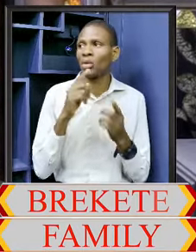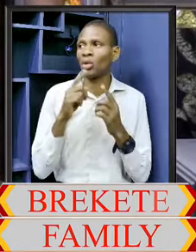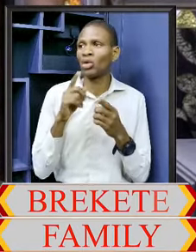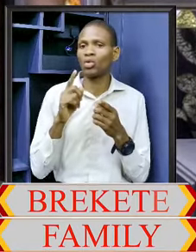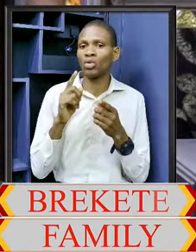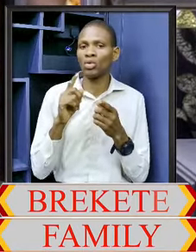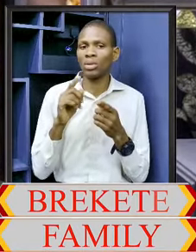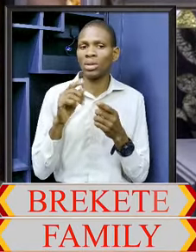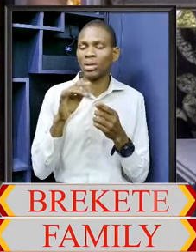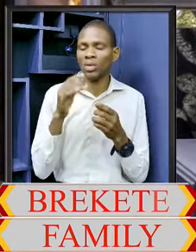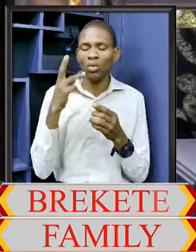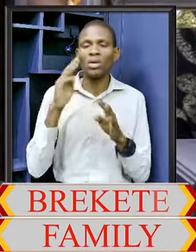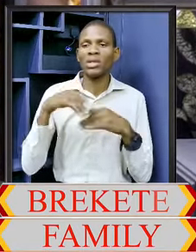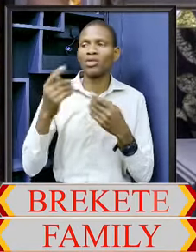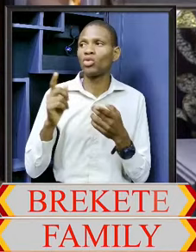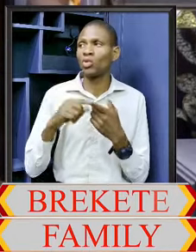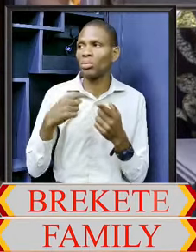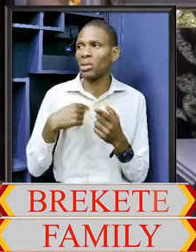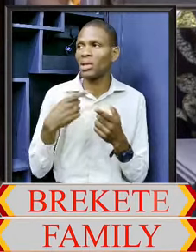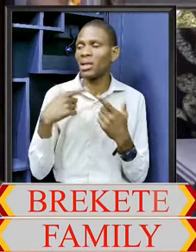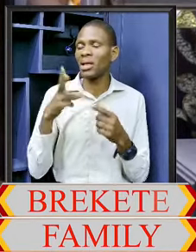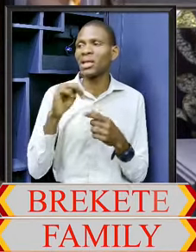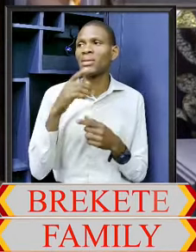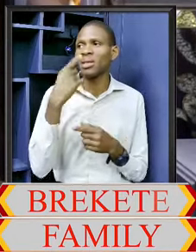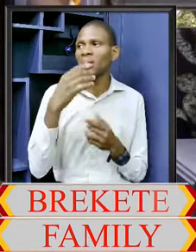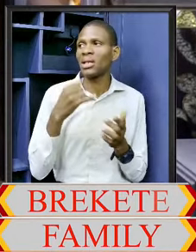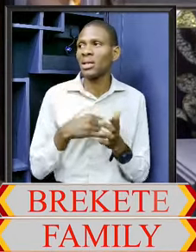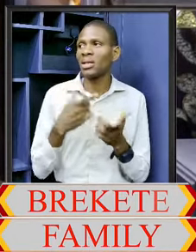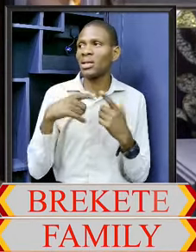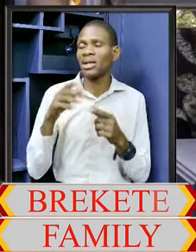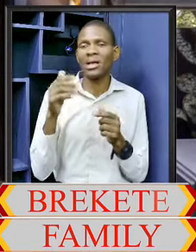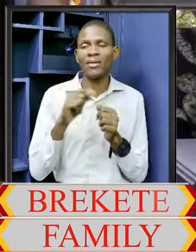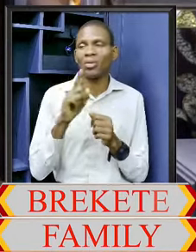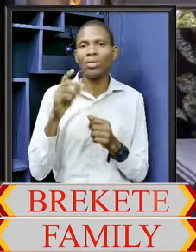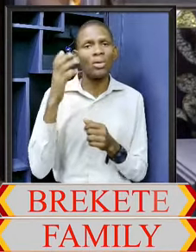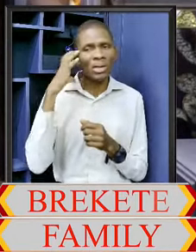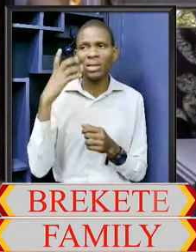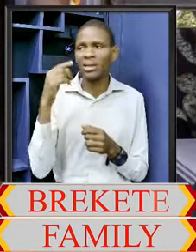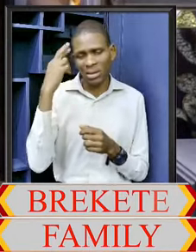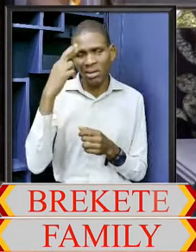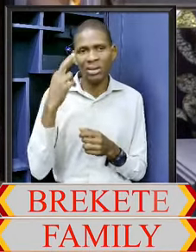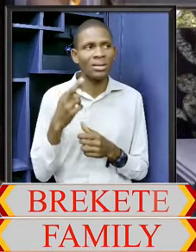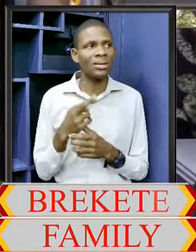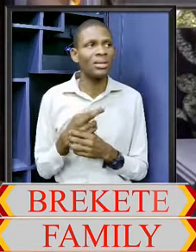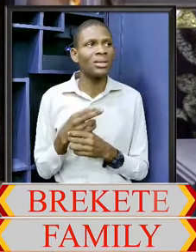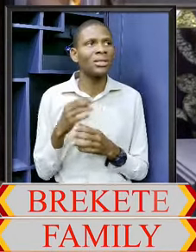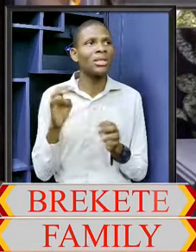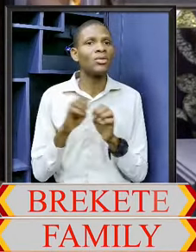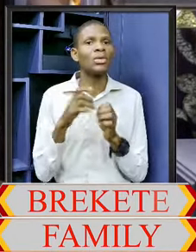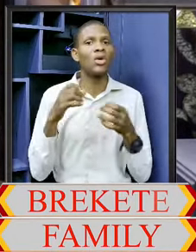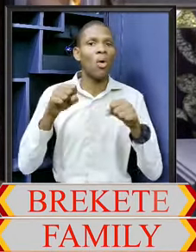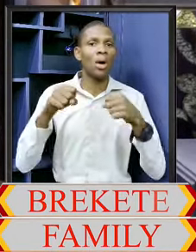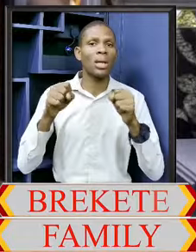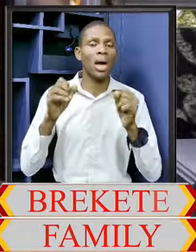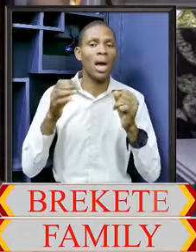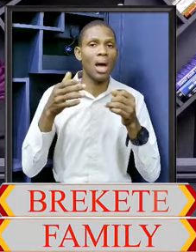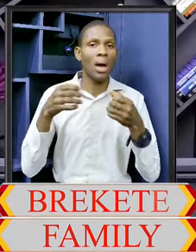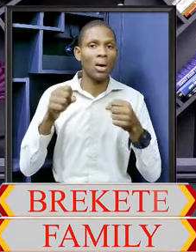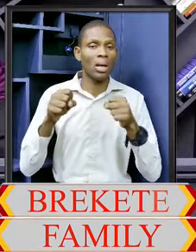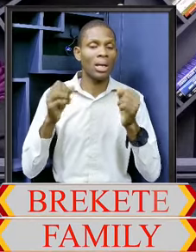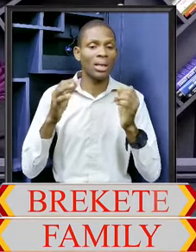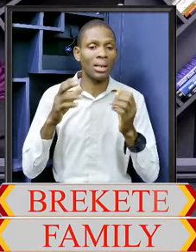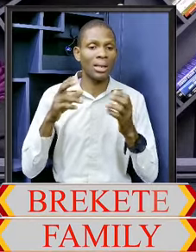was given to me, let them say it. Let everybody hear. Reason. Even the Okada riders, we get